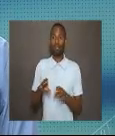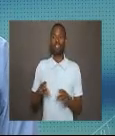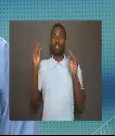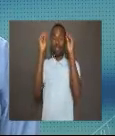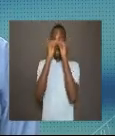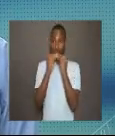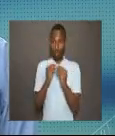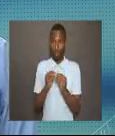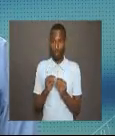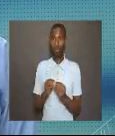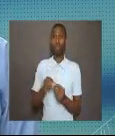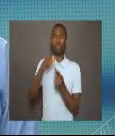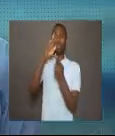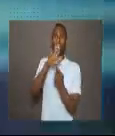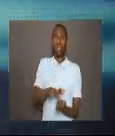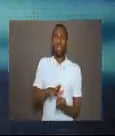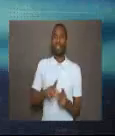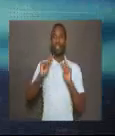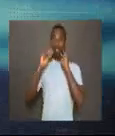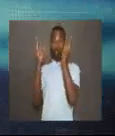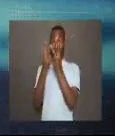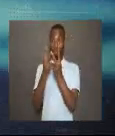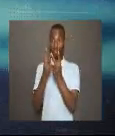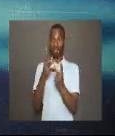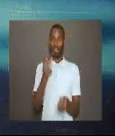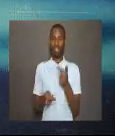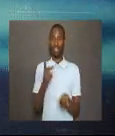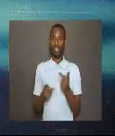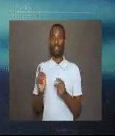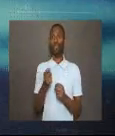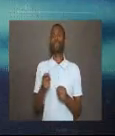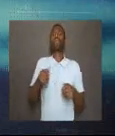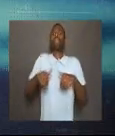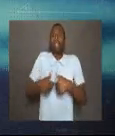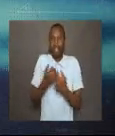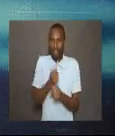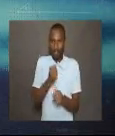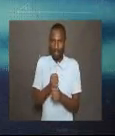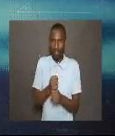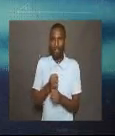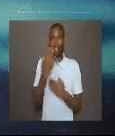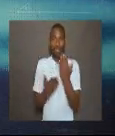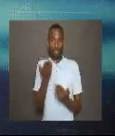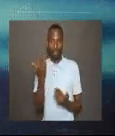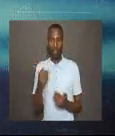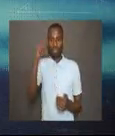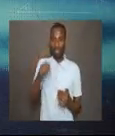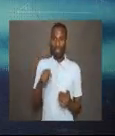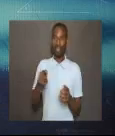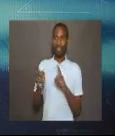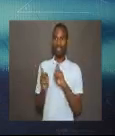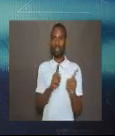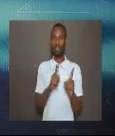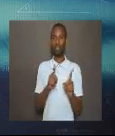pressure and volume. Today, we will be discussing the first law